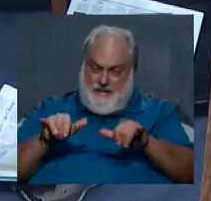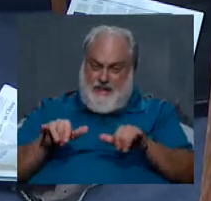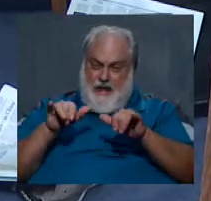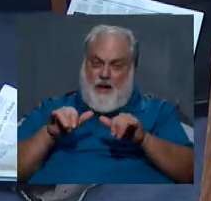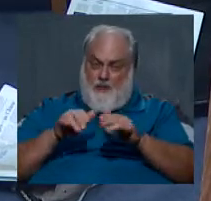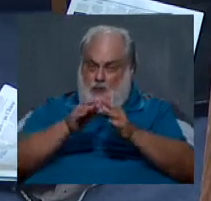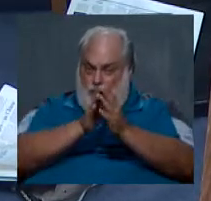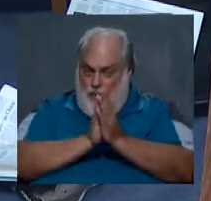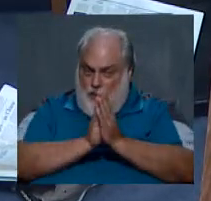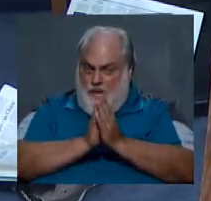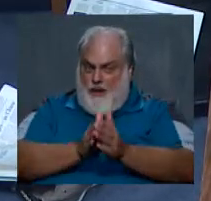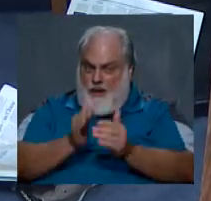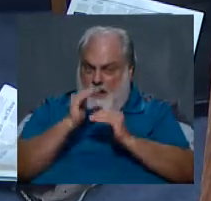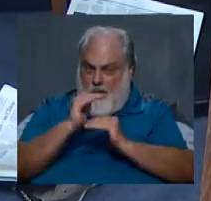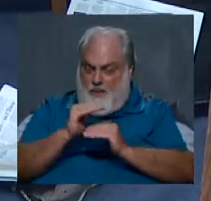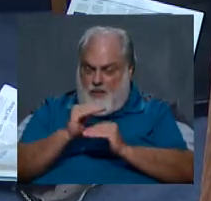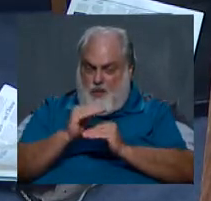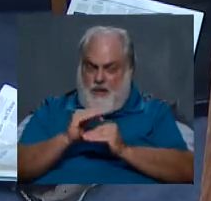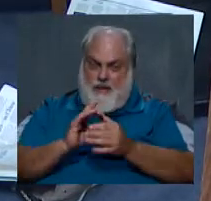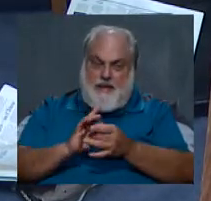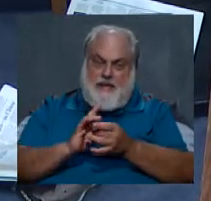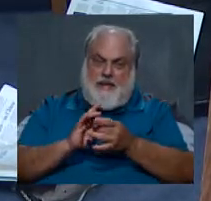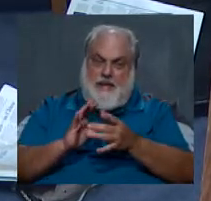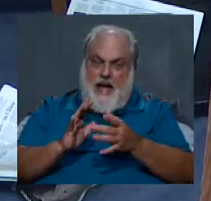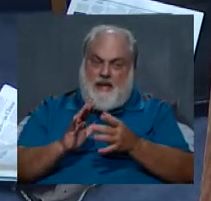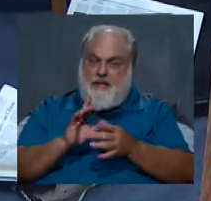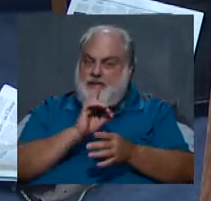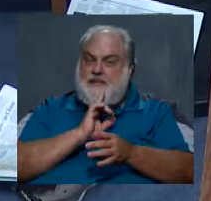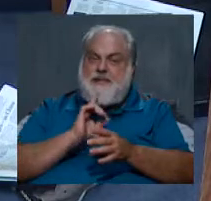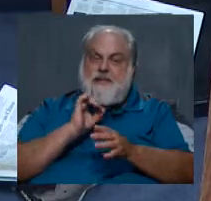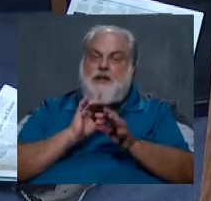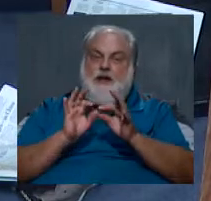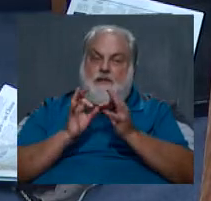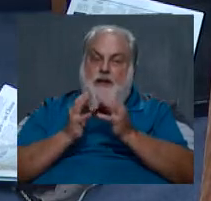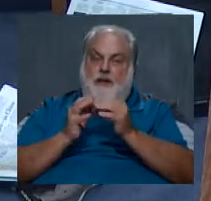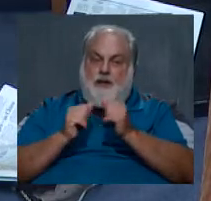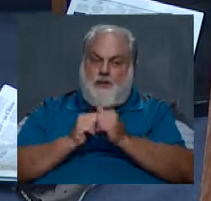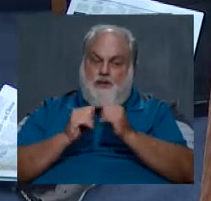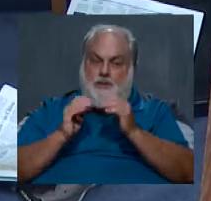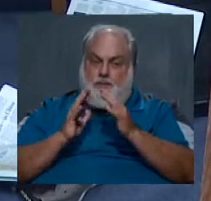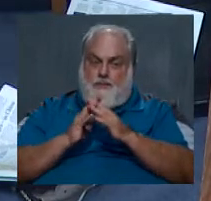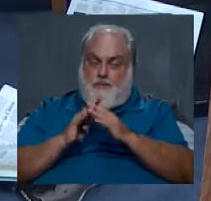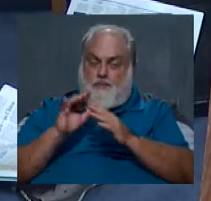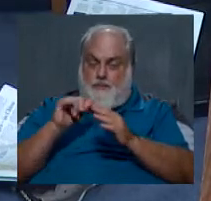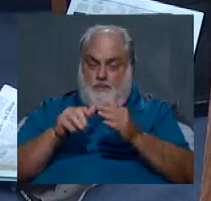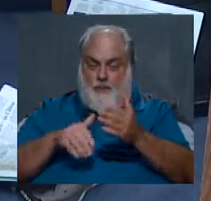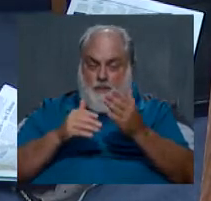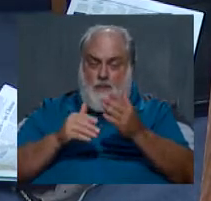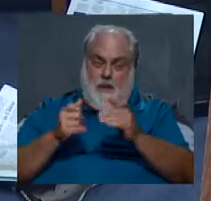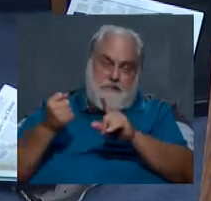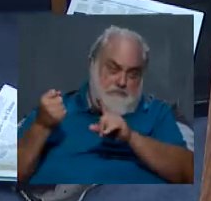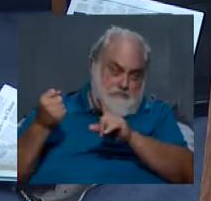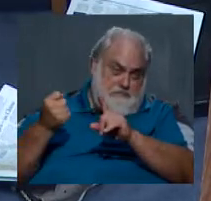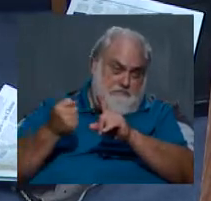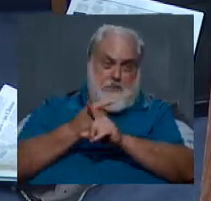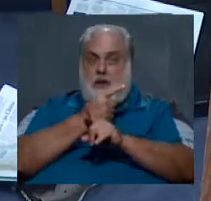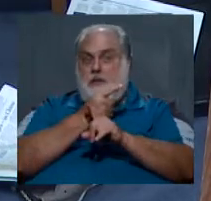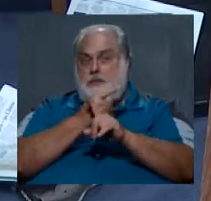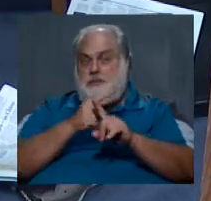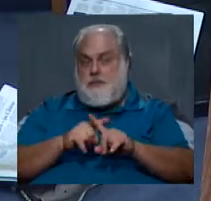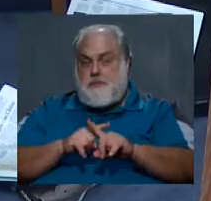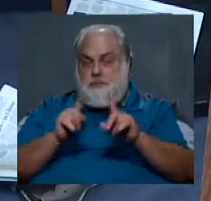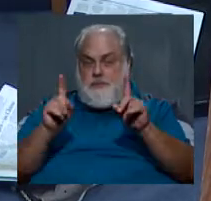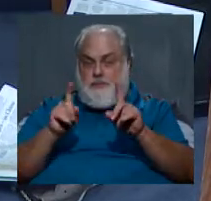areas to be limited to detached single-family structures. This proposed development would be a radical departure from